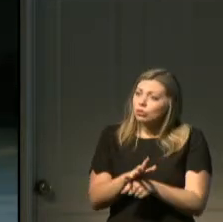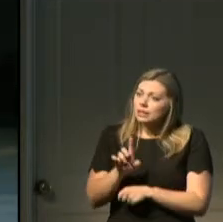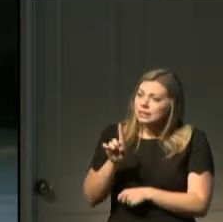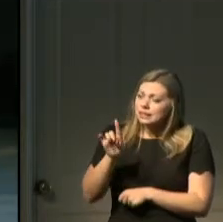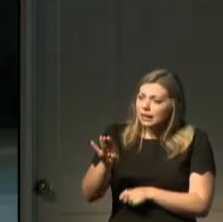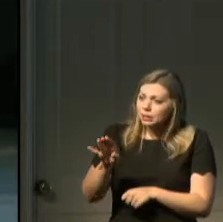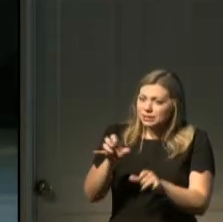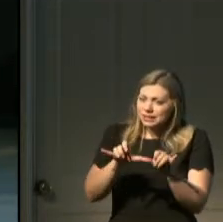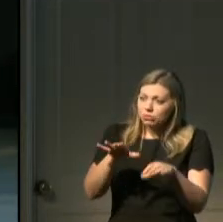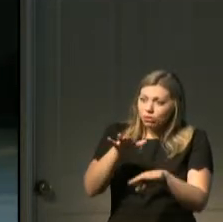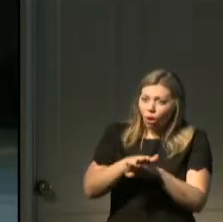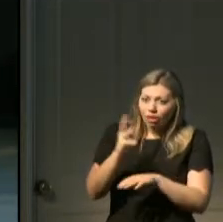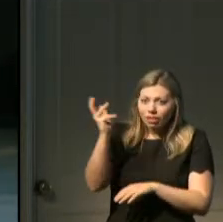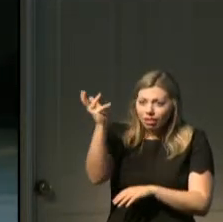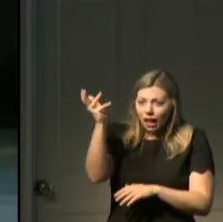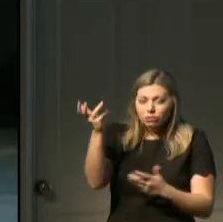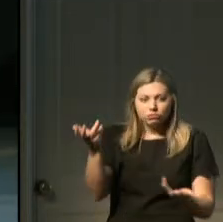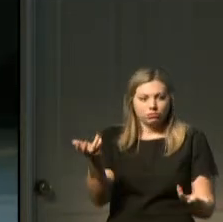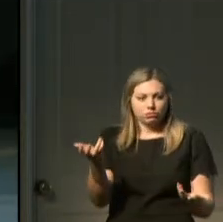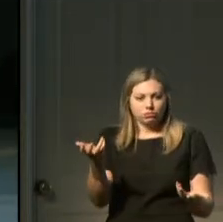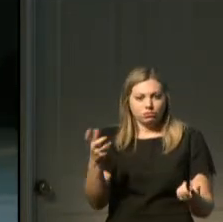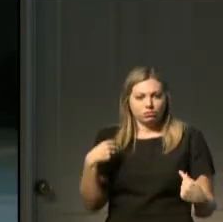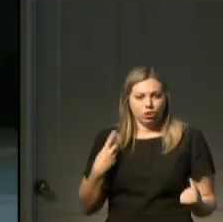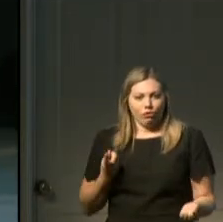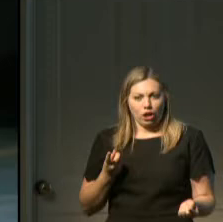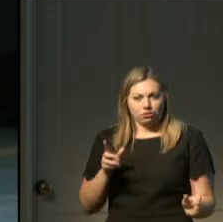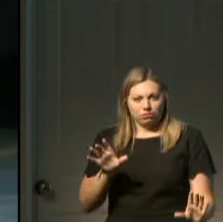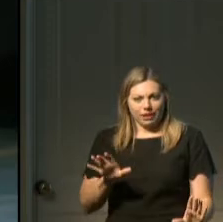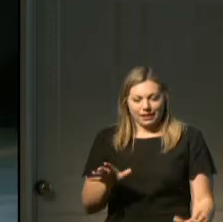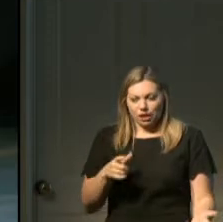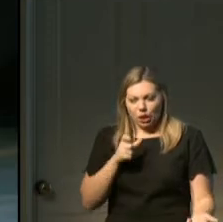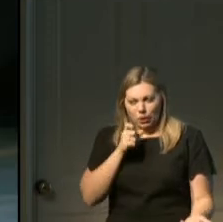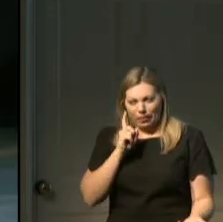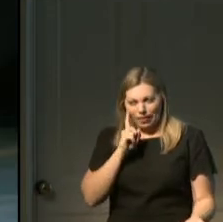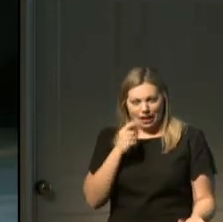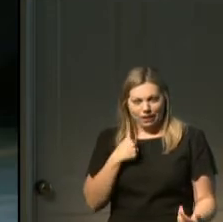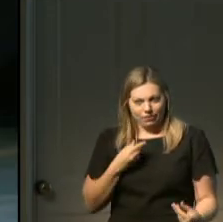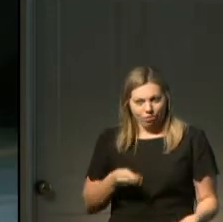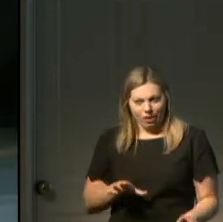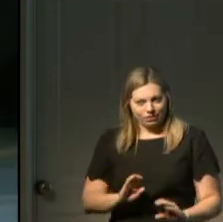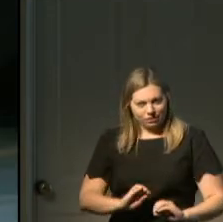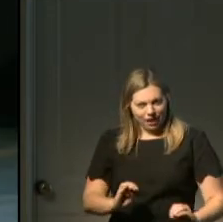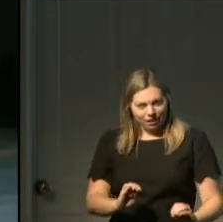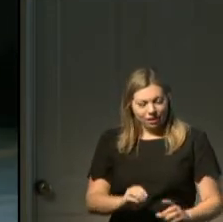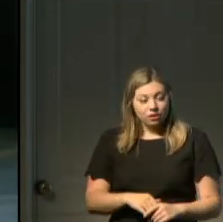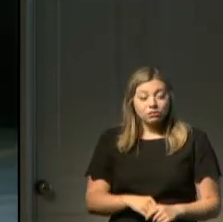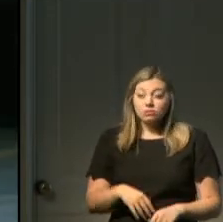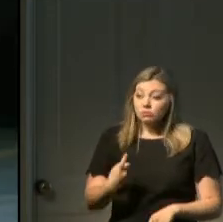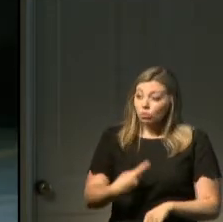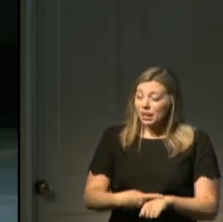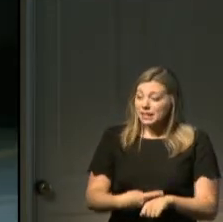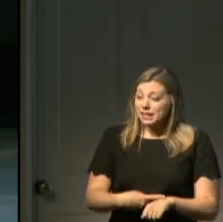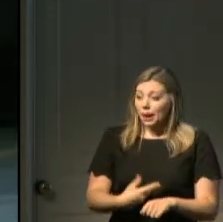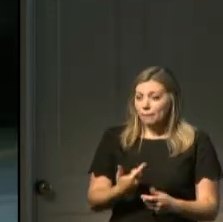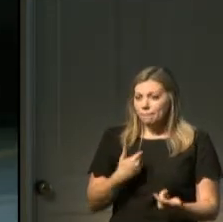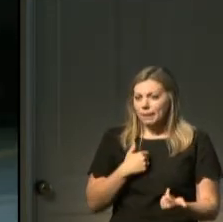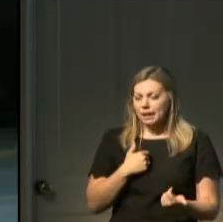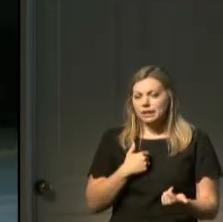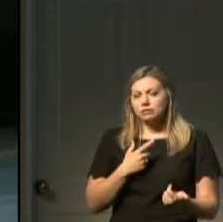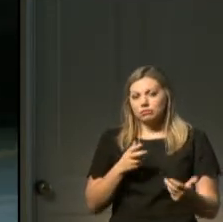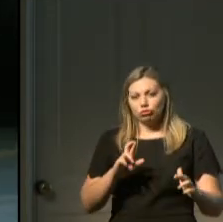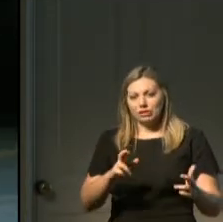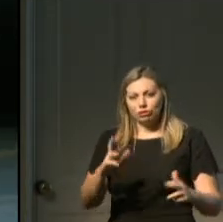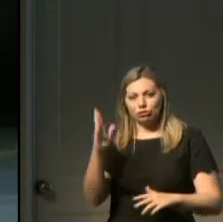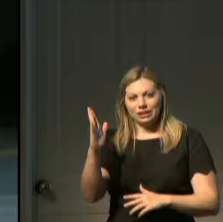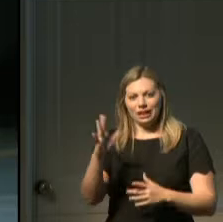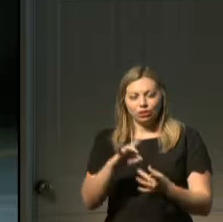on the cloud is so far fantastic. I don't think they've lost anything. And one time I was about to give a talk on